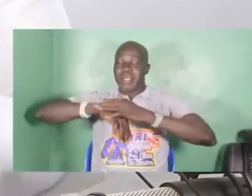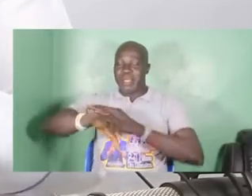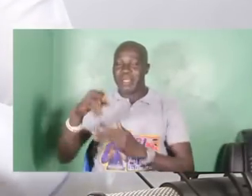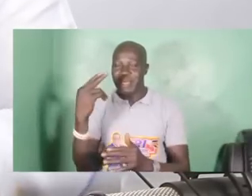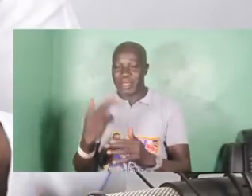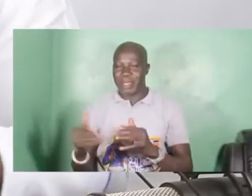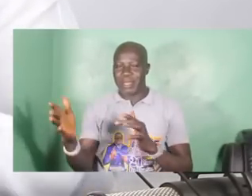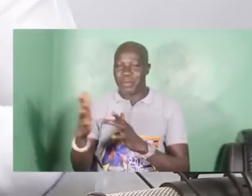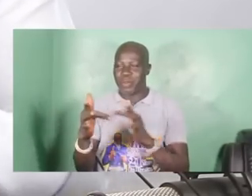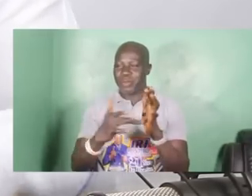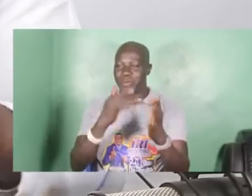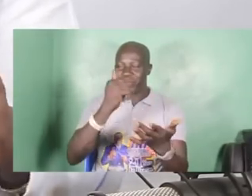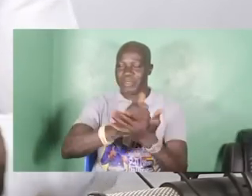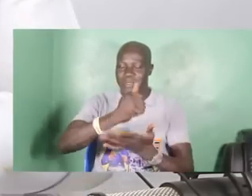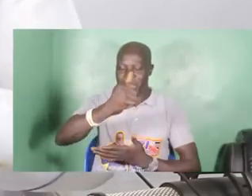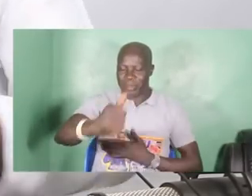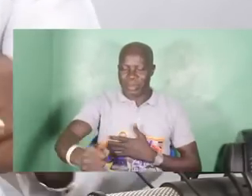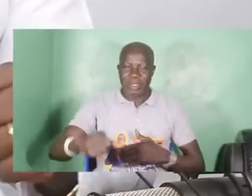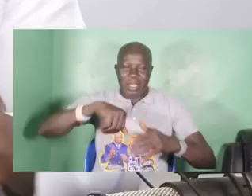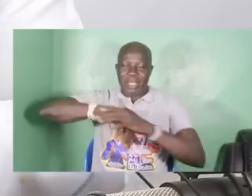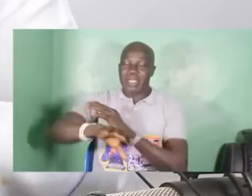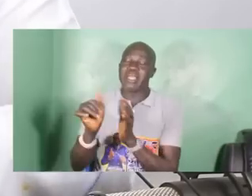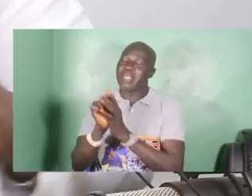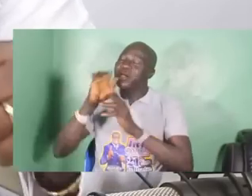pada elese pada